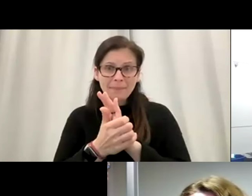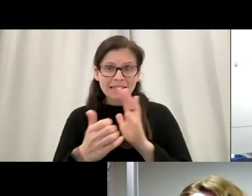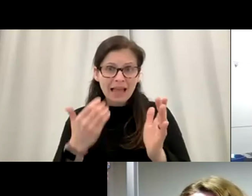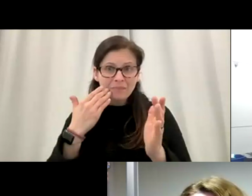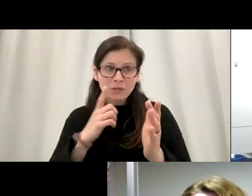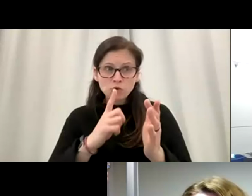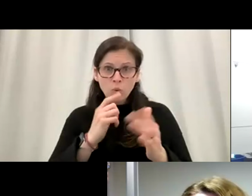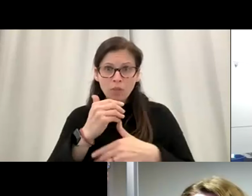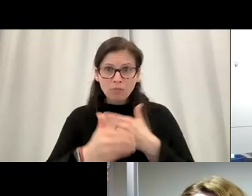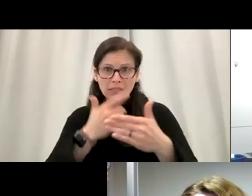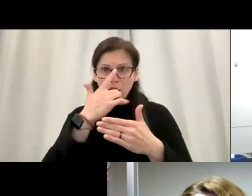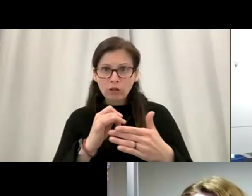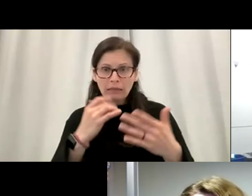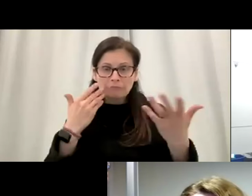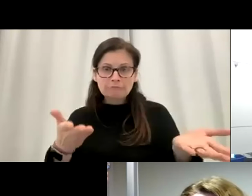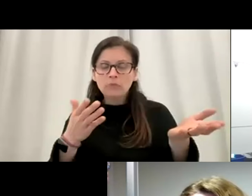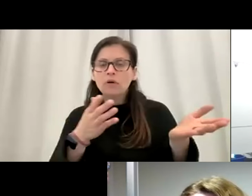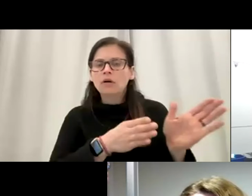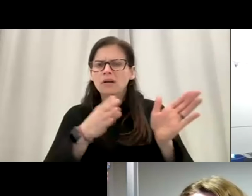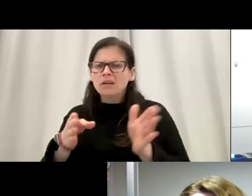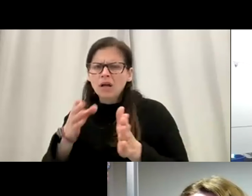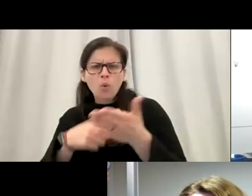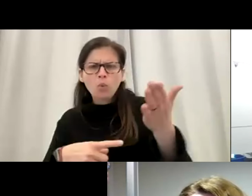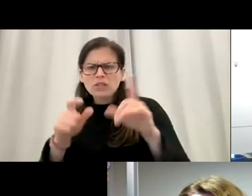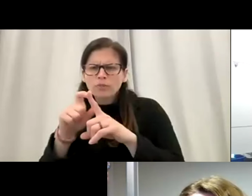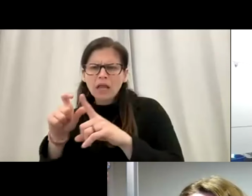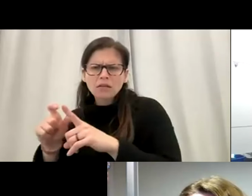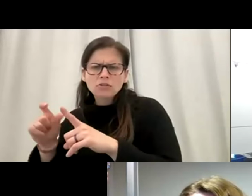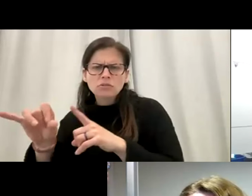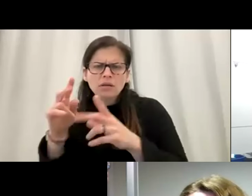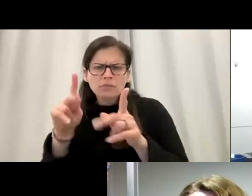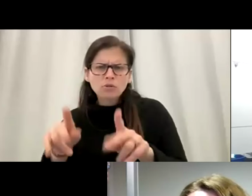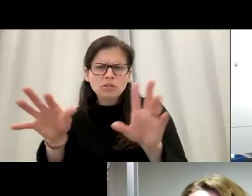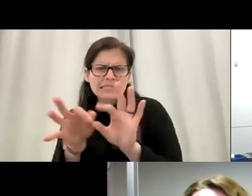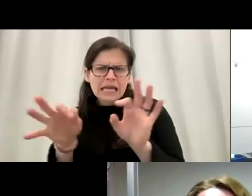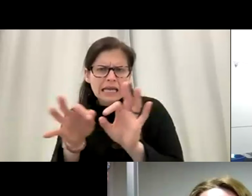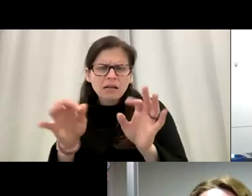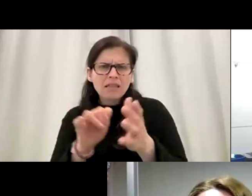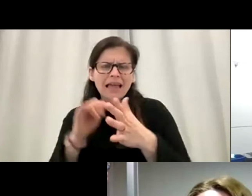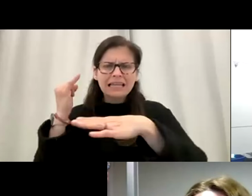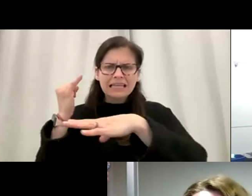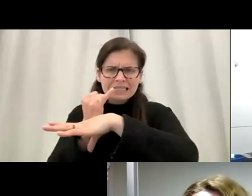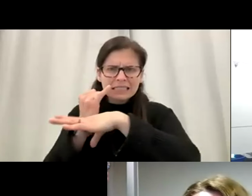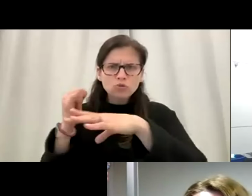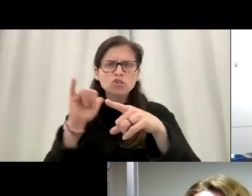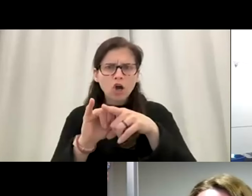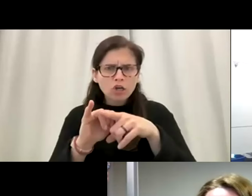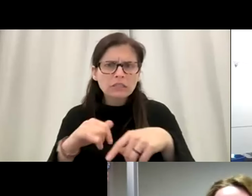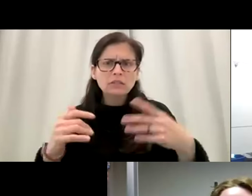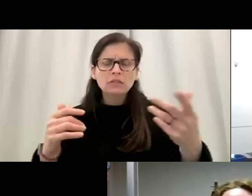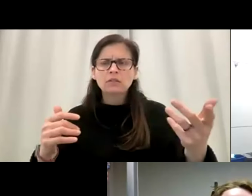what that process is. And oh, wait, what's that terminology that person is using? Is that industry jargon that's going to